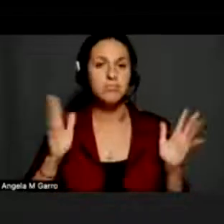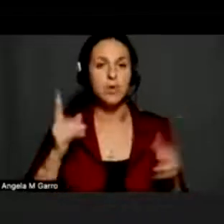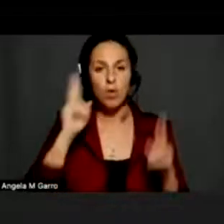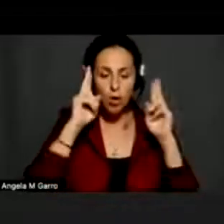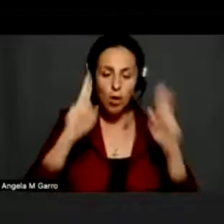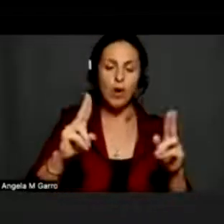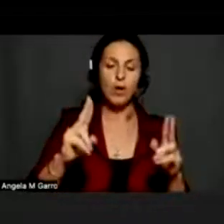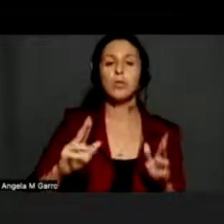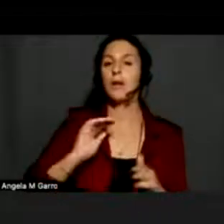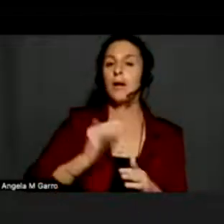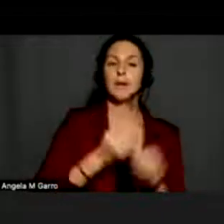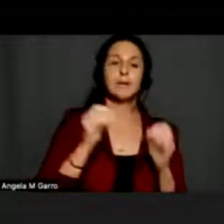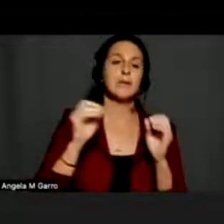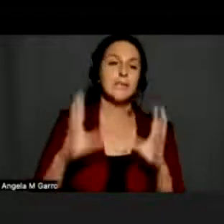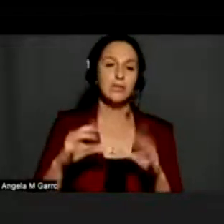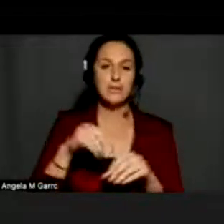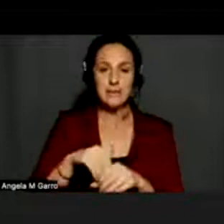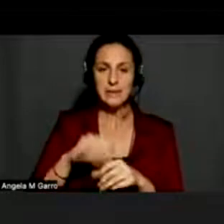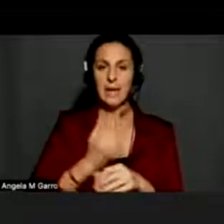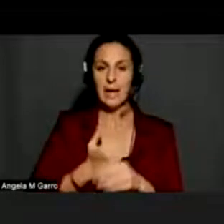our district.